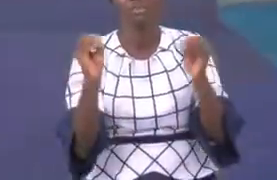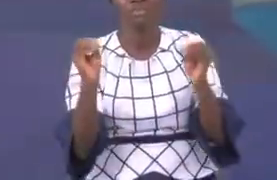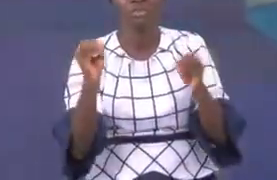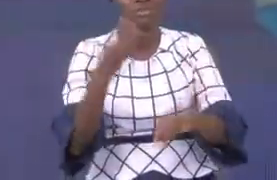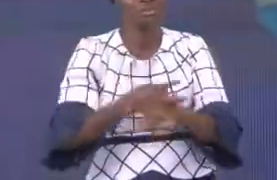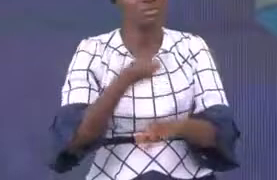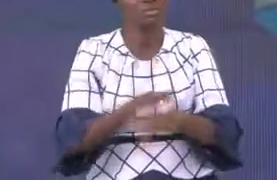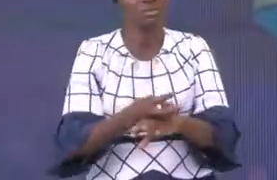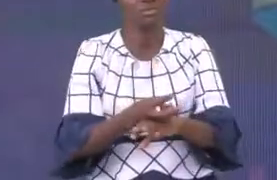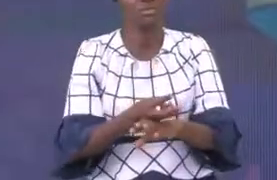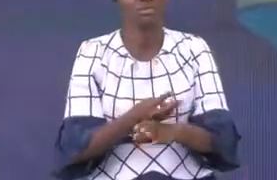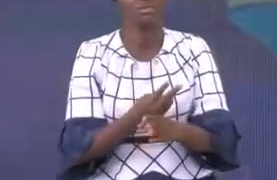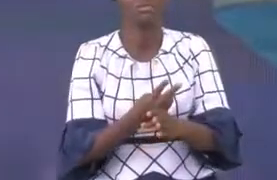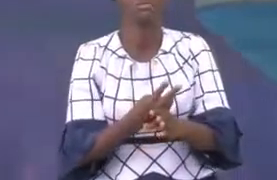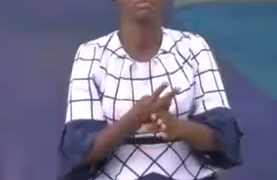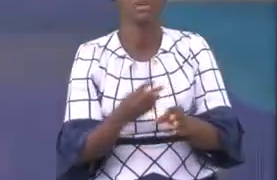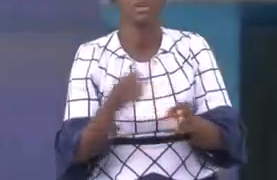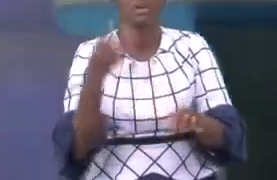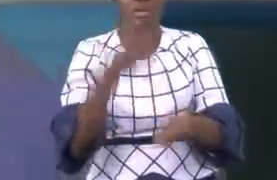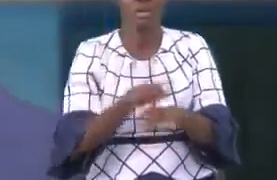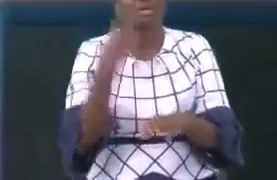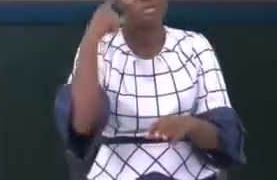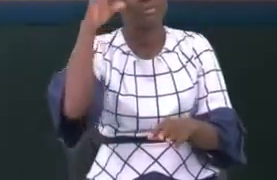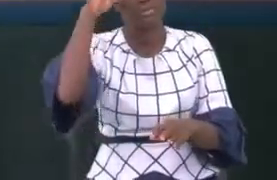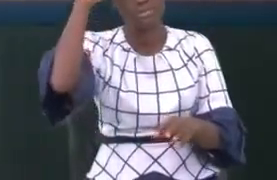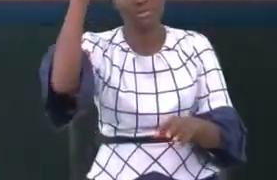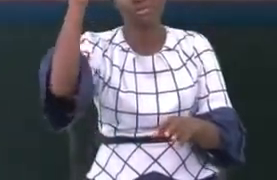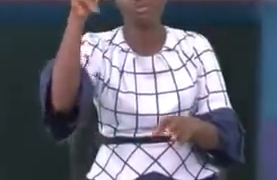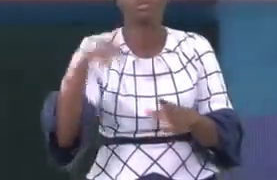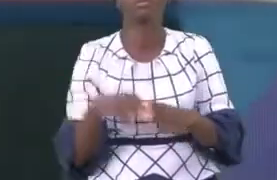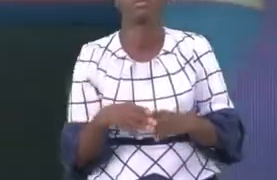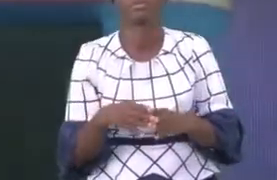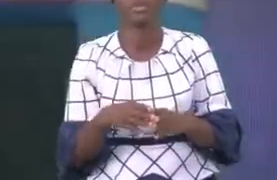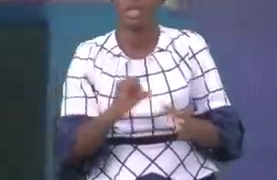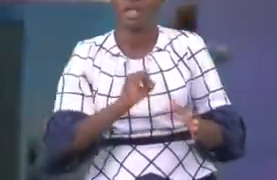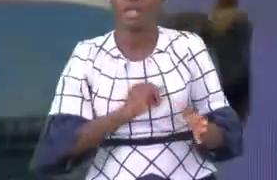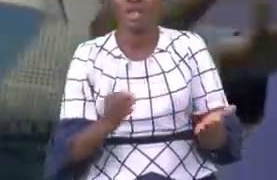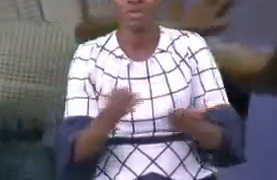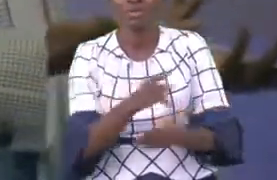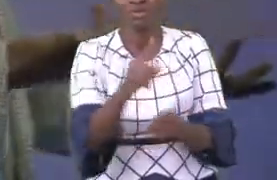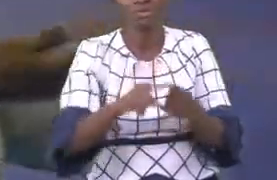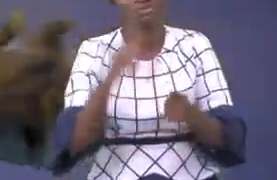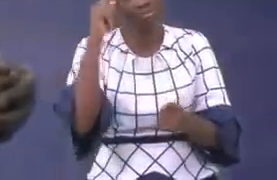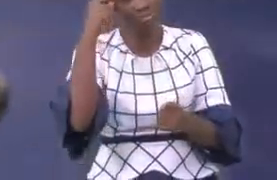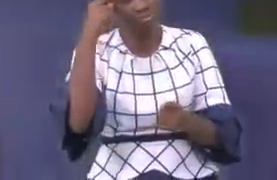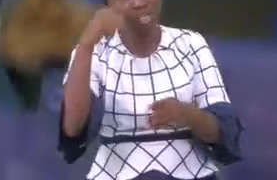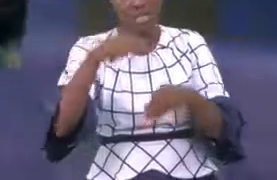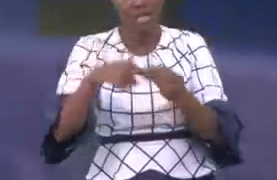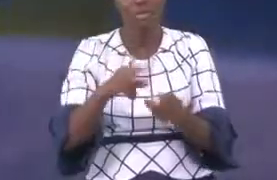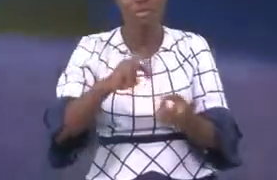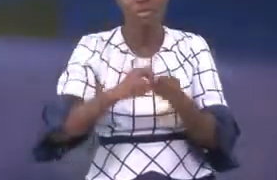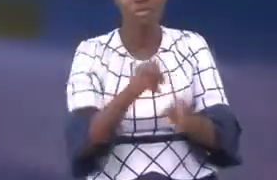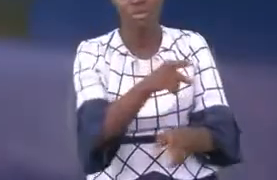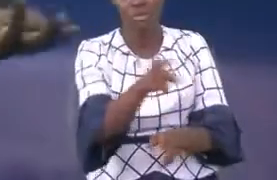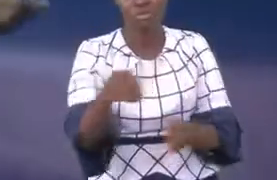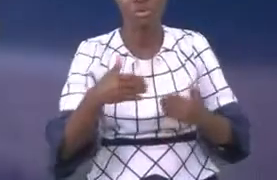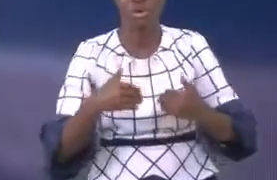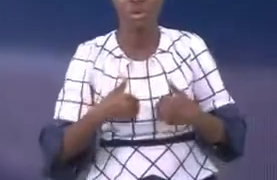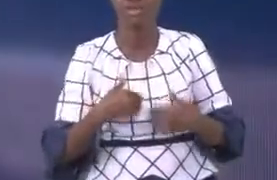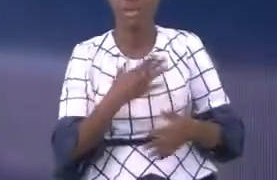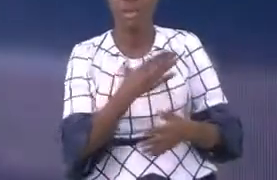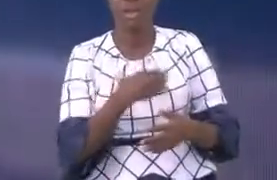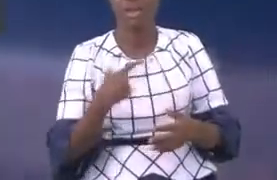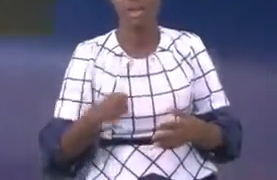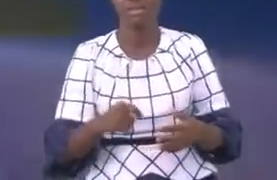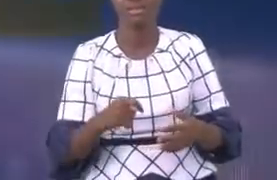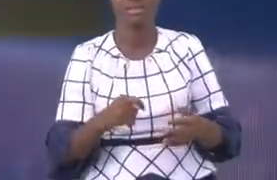problem you have, the challenge you have, and the guilt you have, and the condemnation you have, and the salvation,